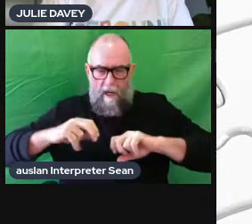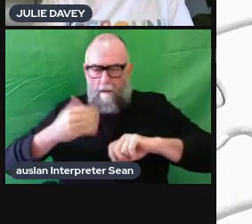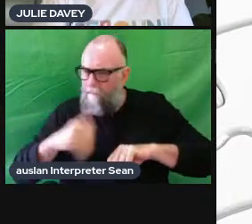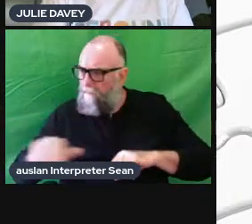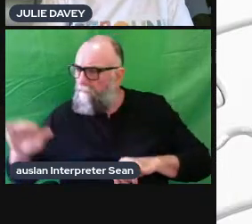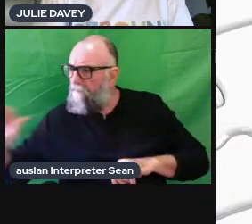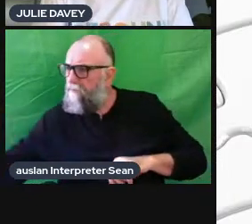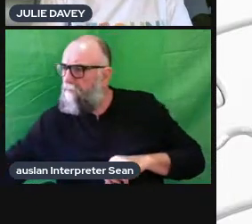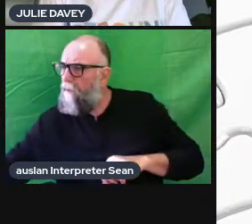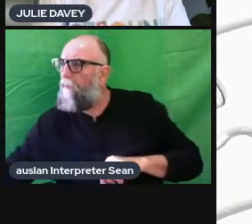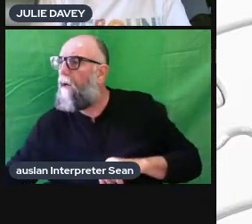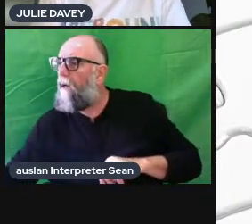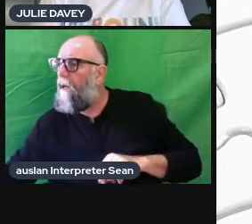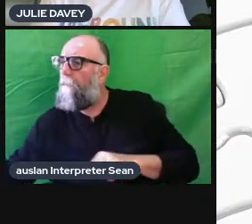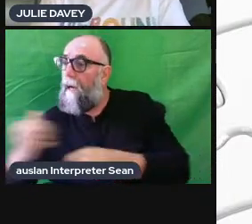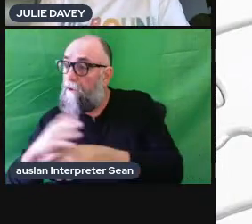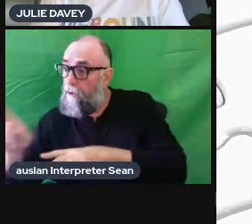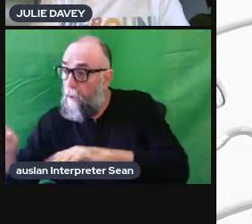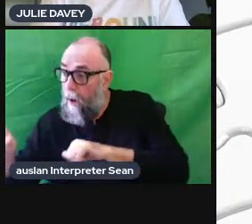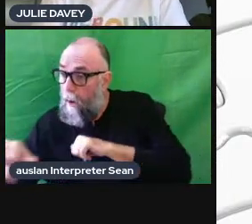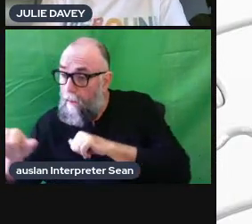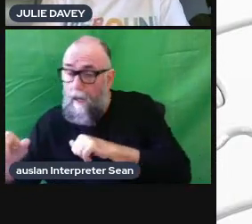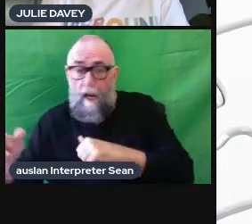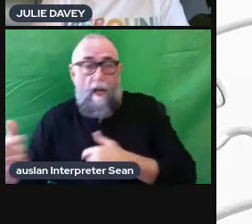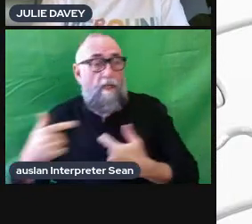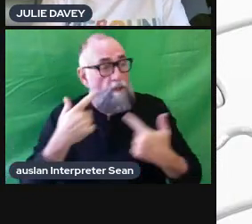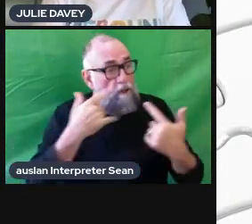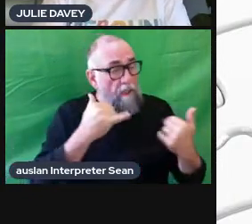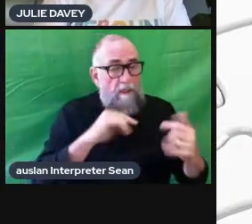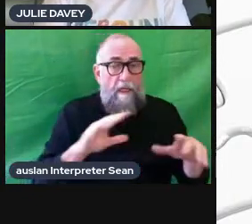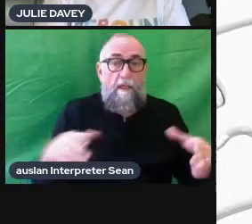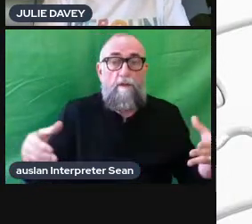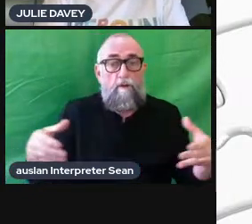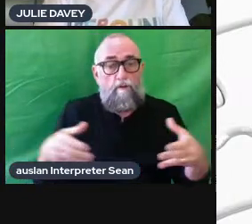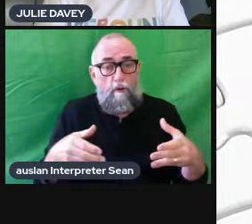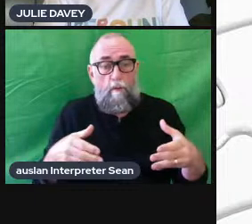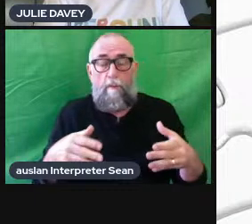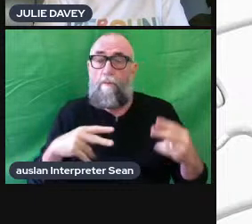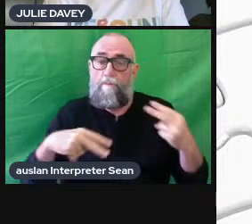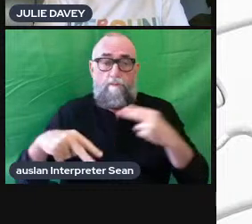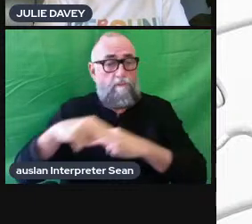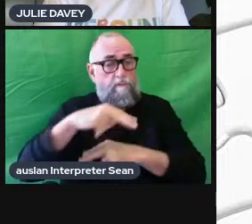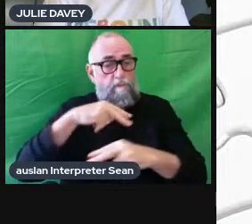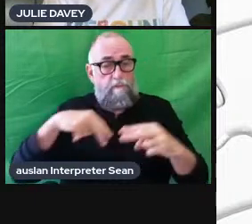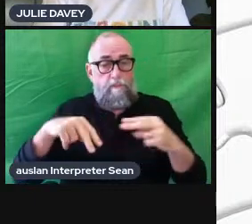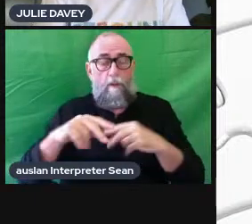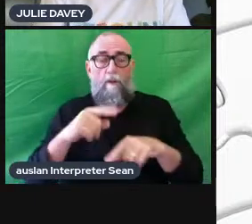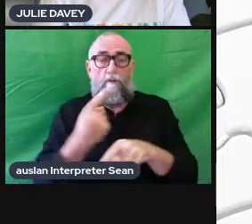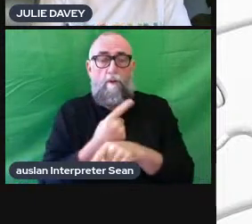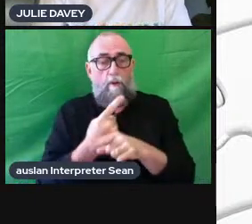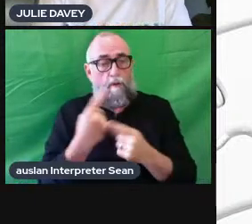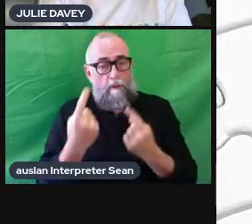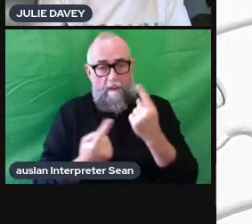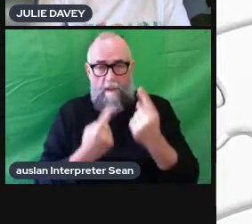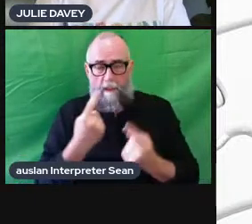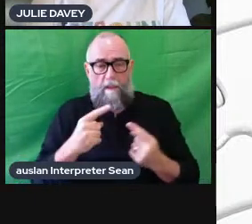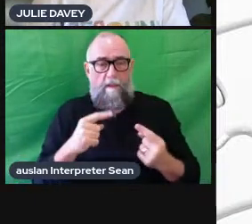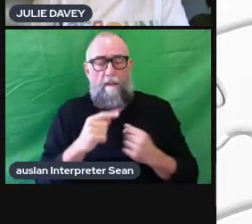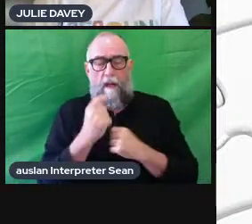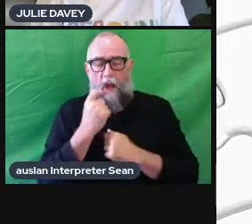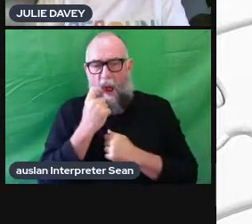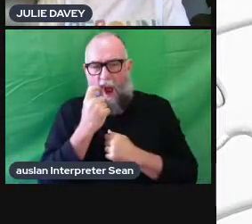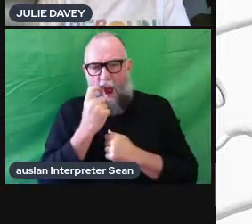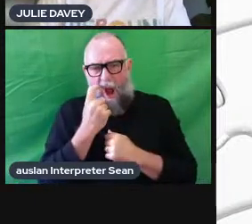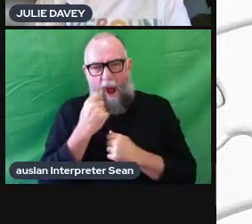individually and as a group. Resourcing the process with time, regular communication and varied communications